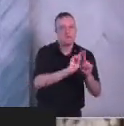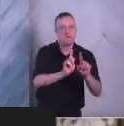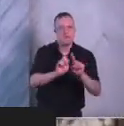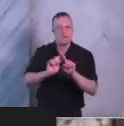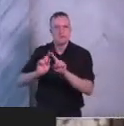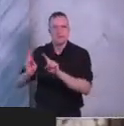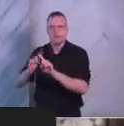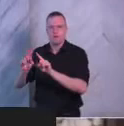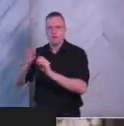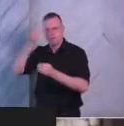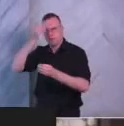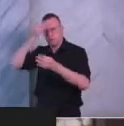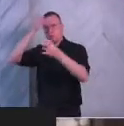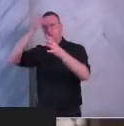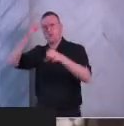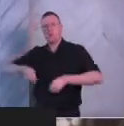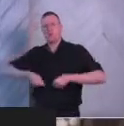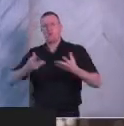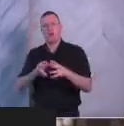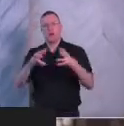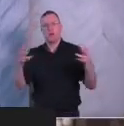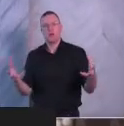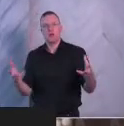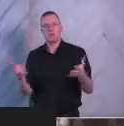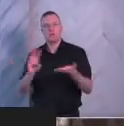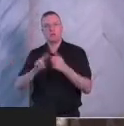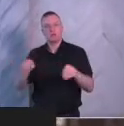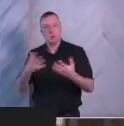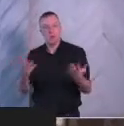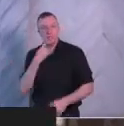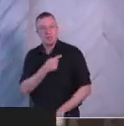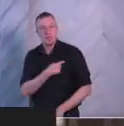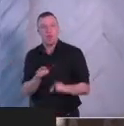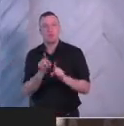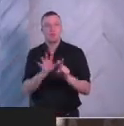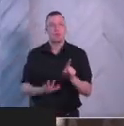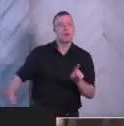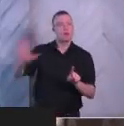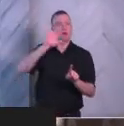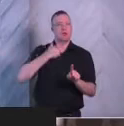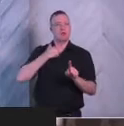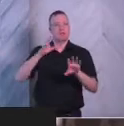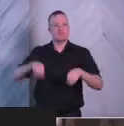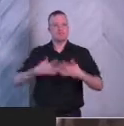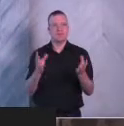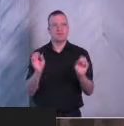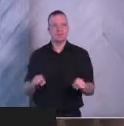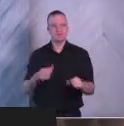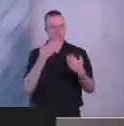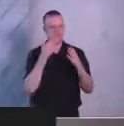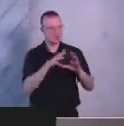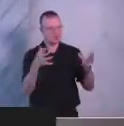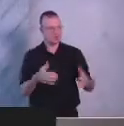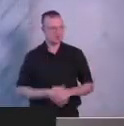a lot to offer, not only Kingston, but Canada in general. Thank you very much,